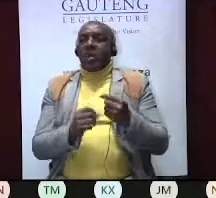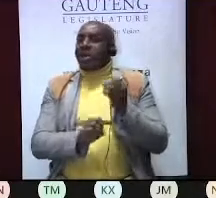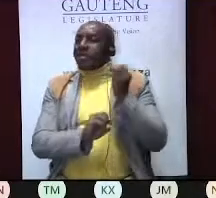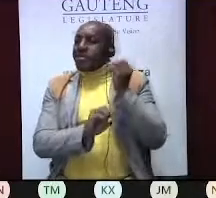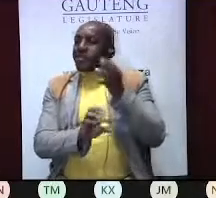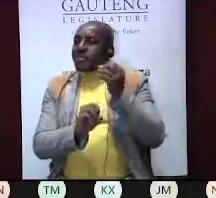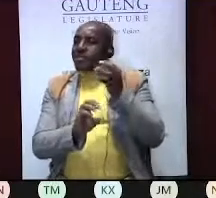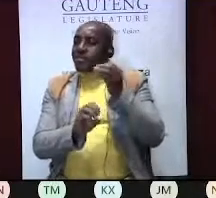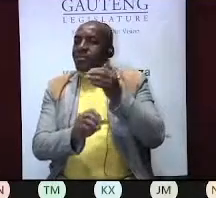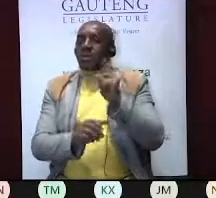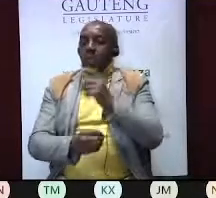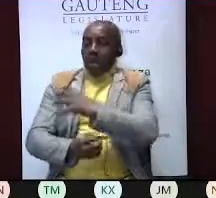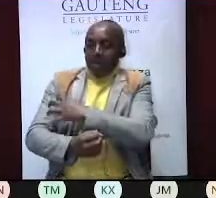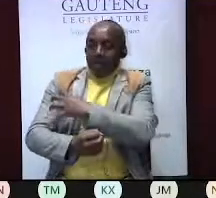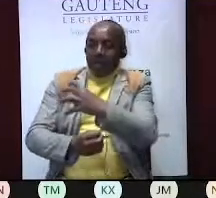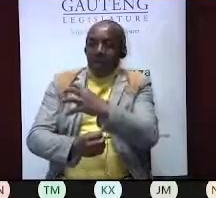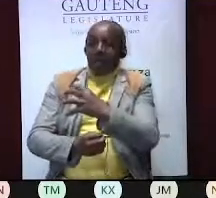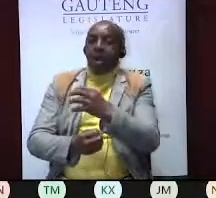and empowerment.